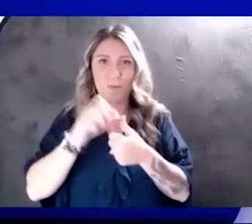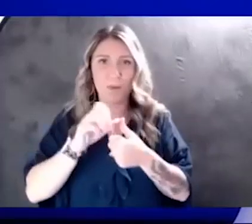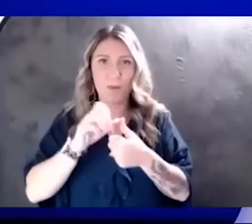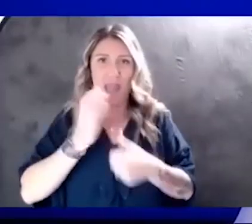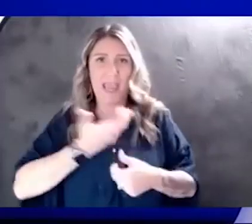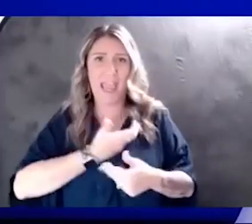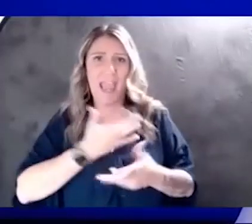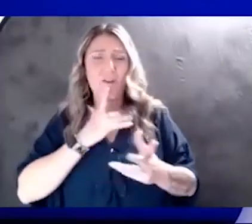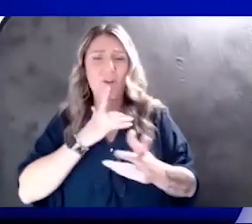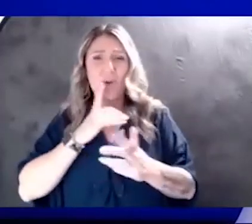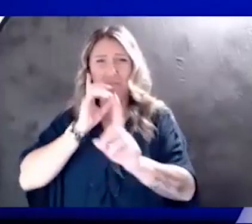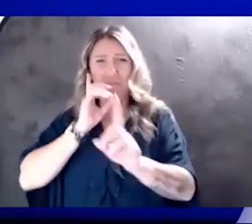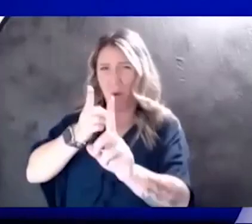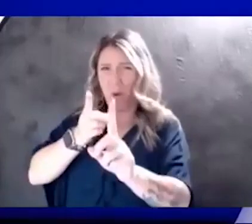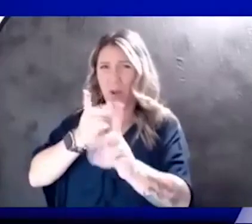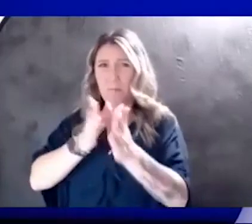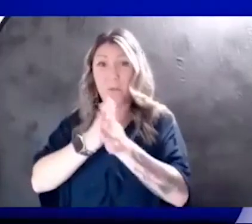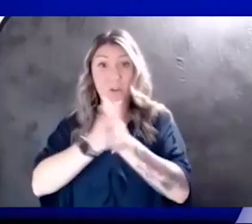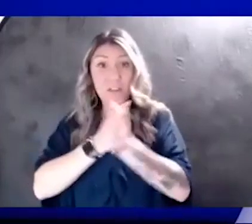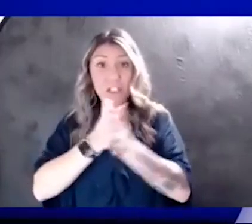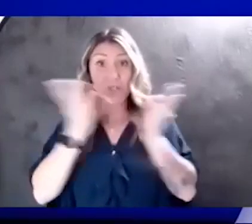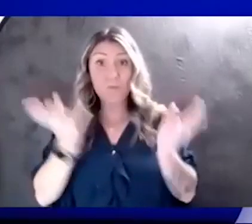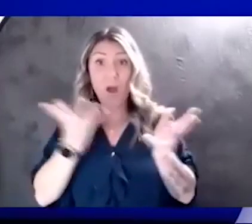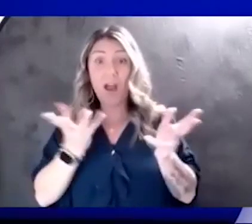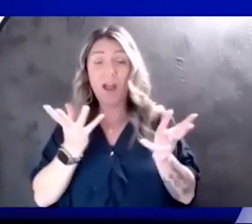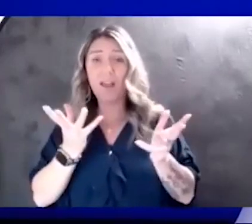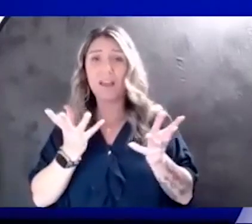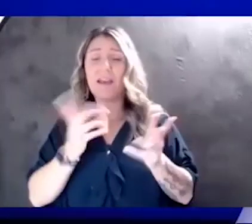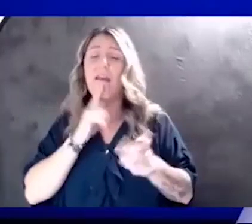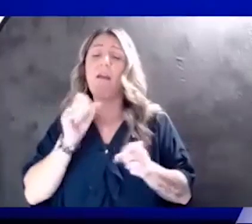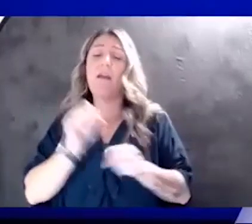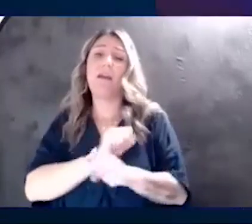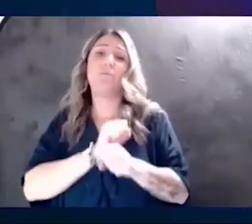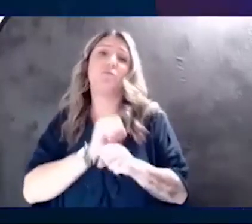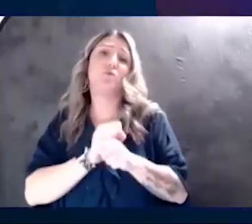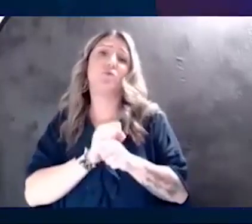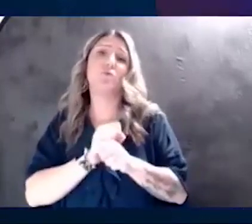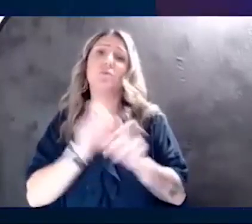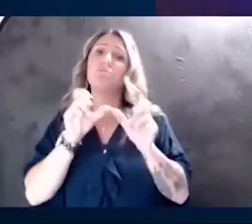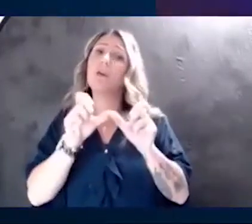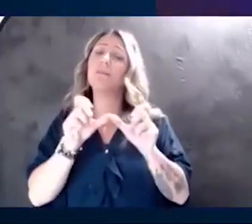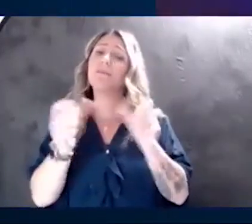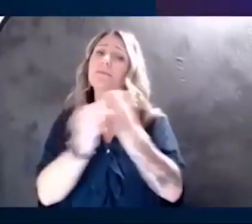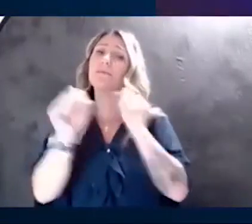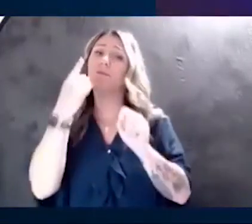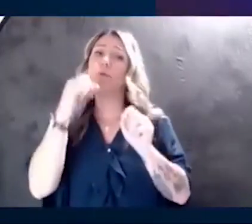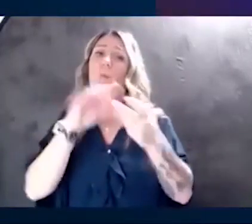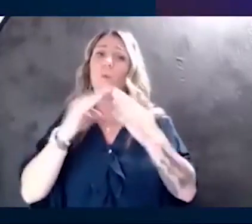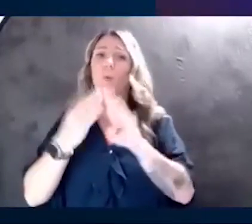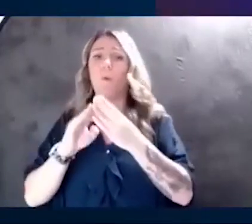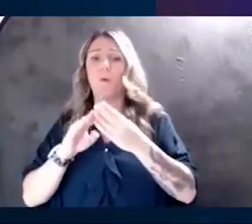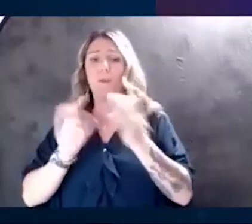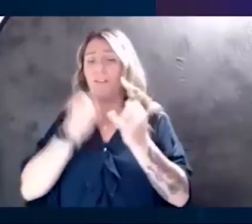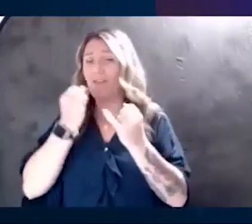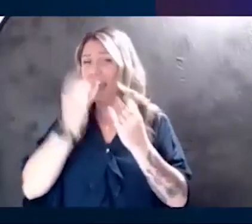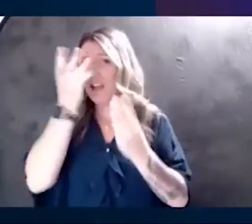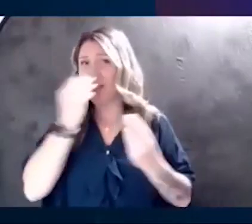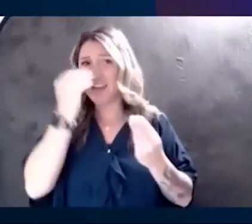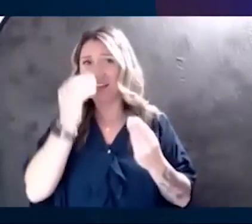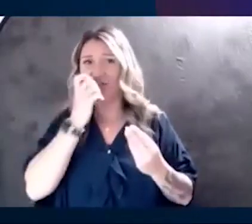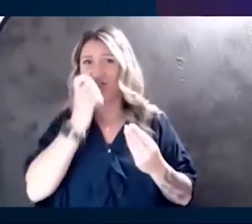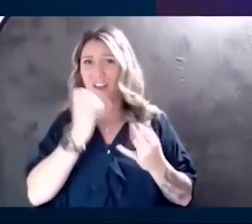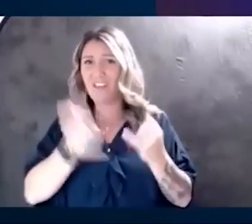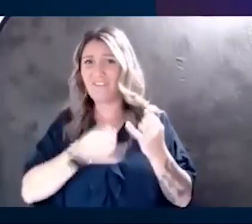are. And our motives are absolutely to keep the community safe. And you make a good point, Dr. Barr. Our final thoughts are never really that final, are they? We just